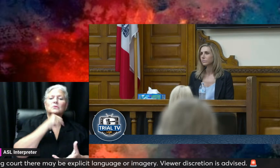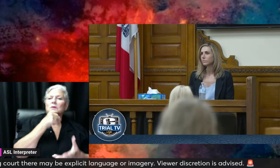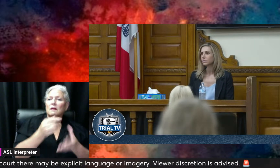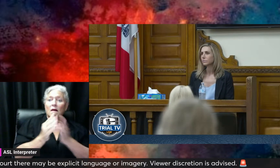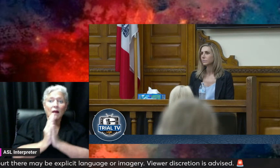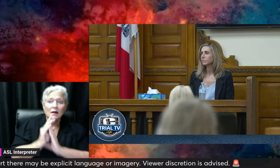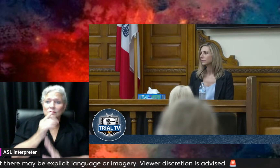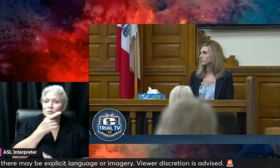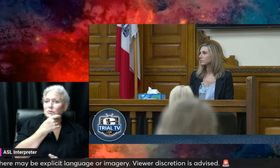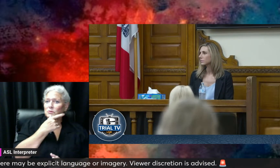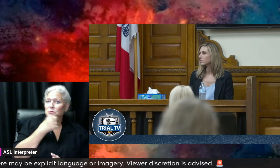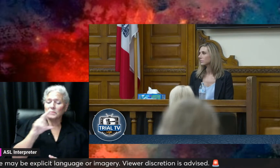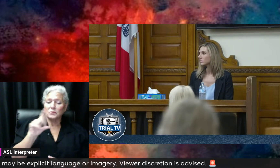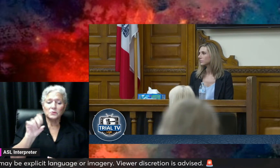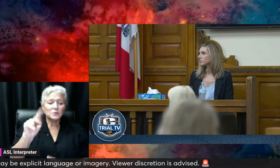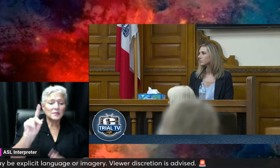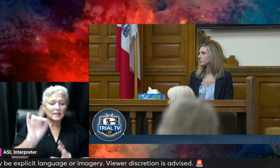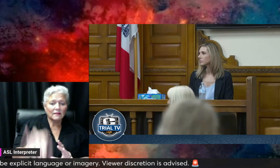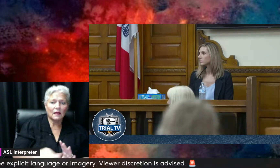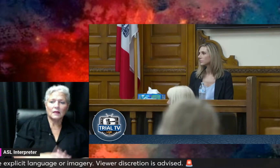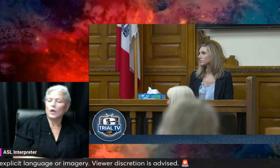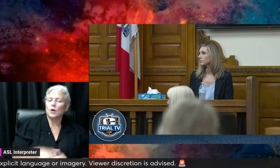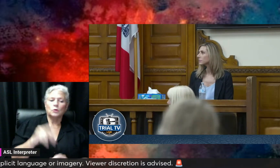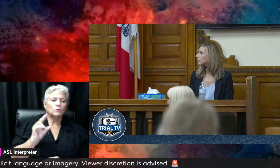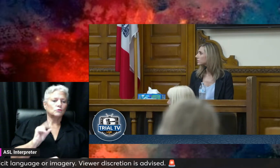job. Thank you. I don't have anything further.